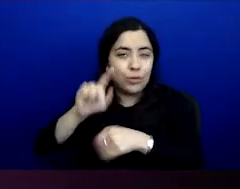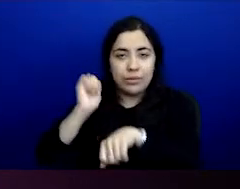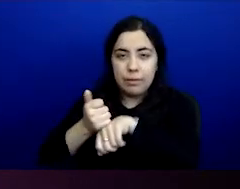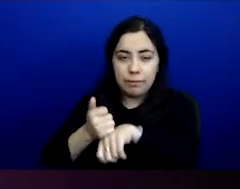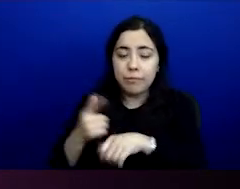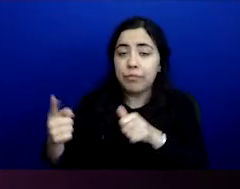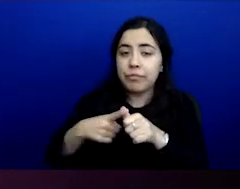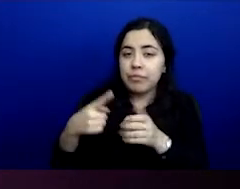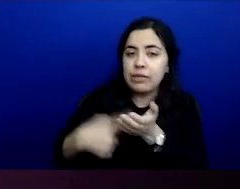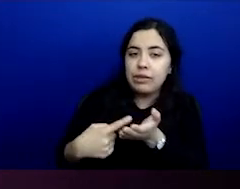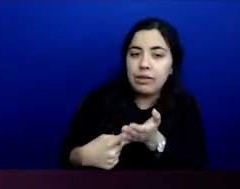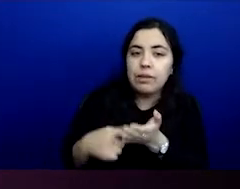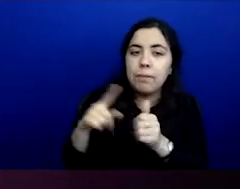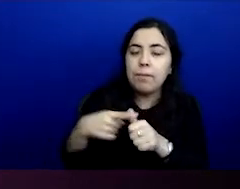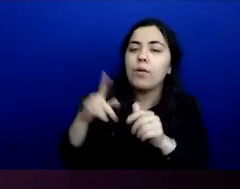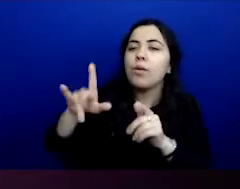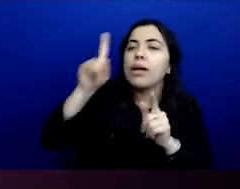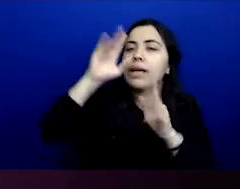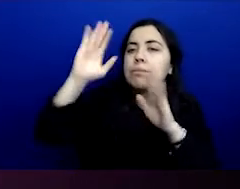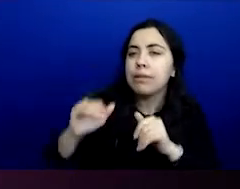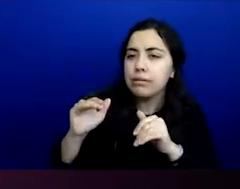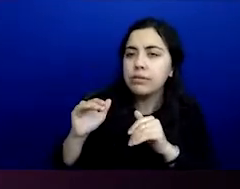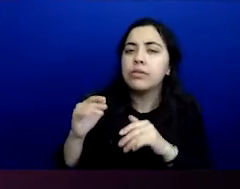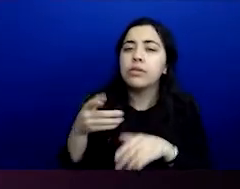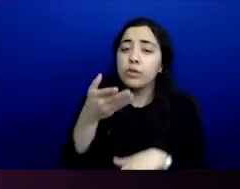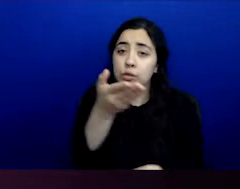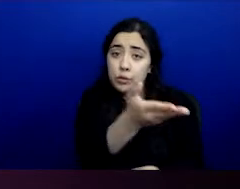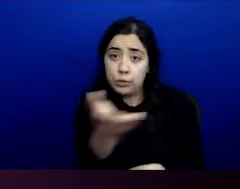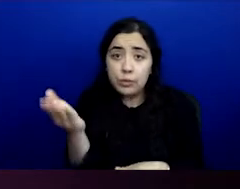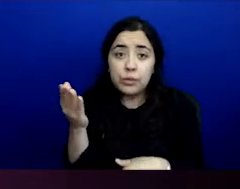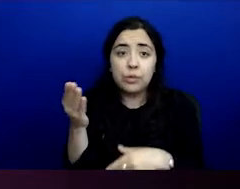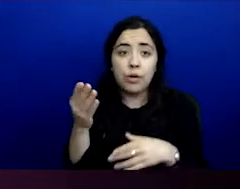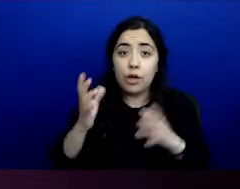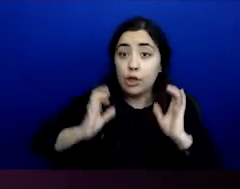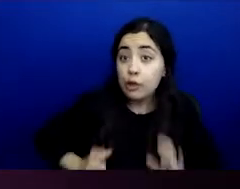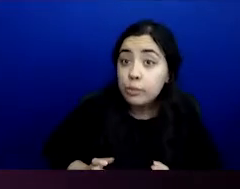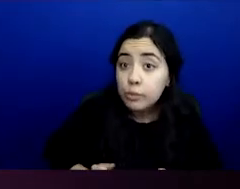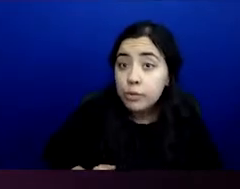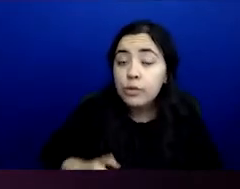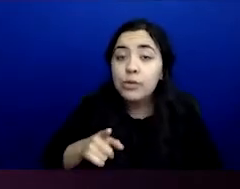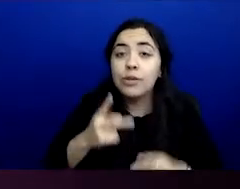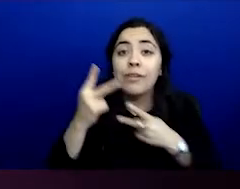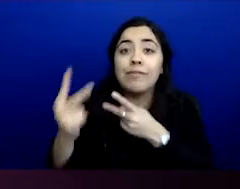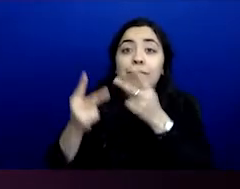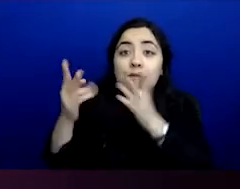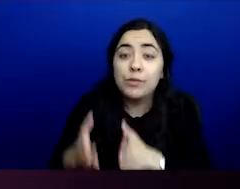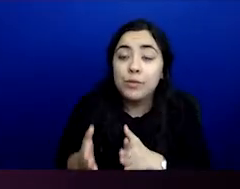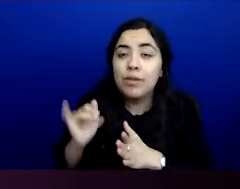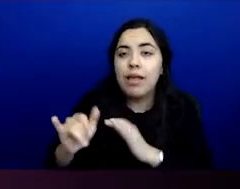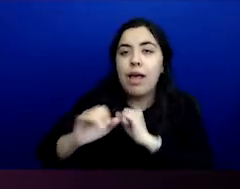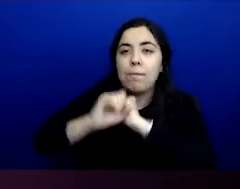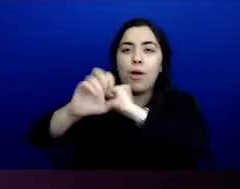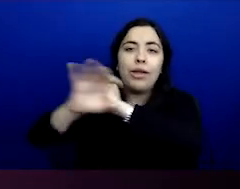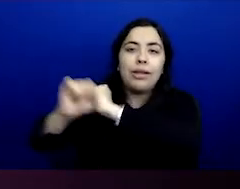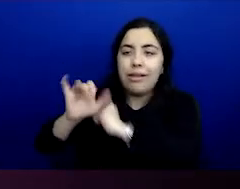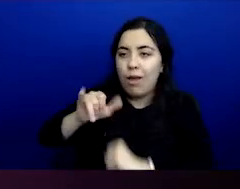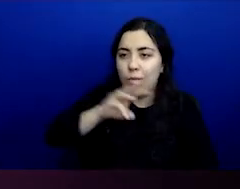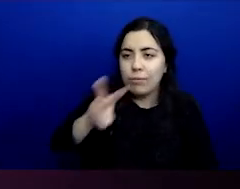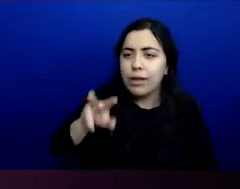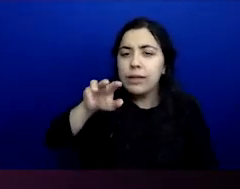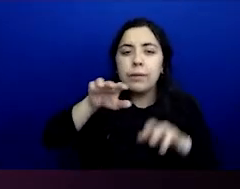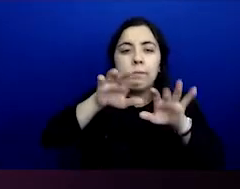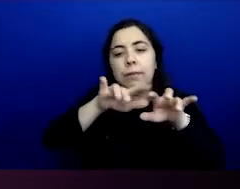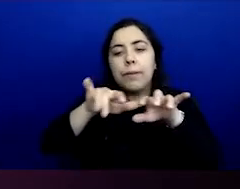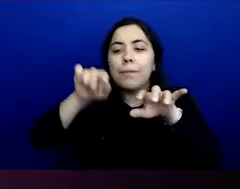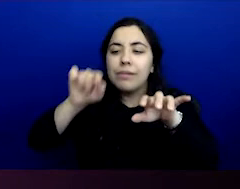talk about expectations. So as a customer, as a visitor of a marketing website, you go to a .com, what